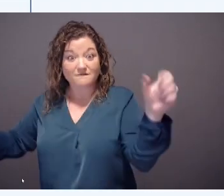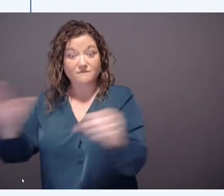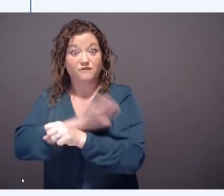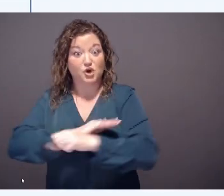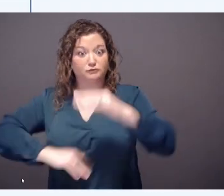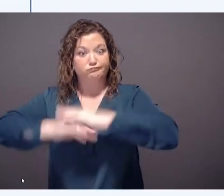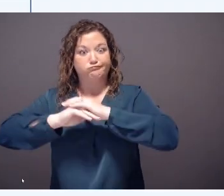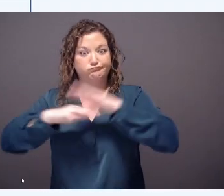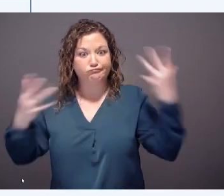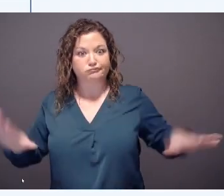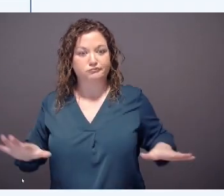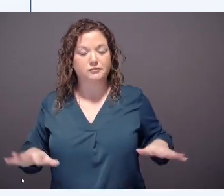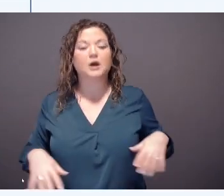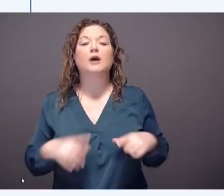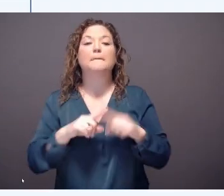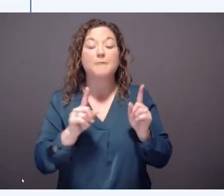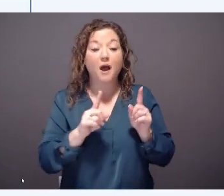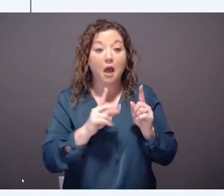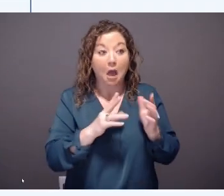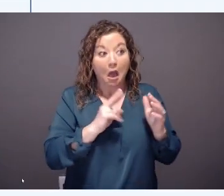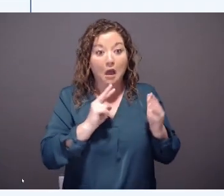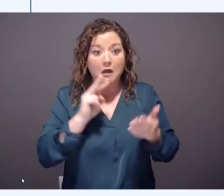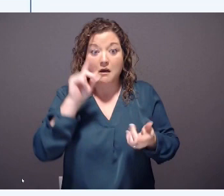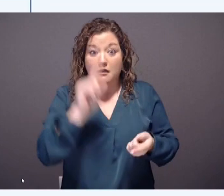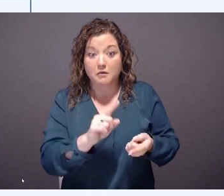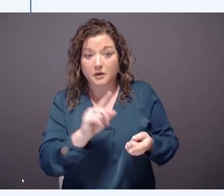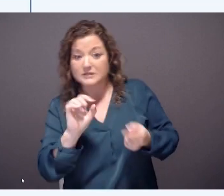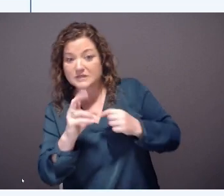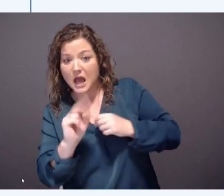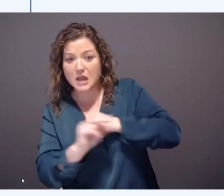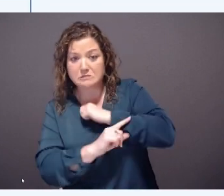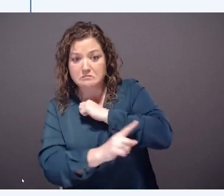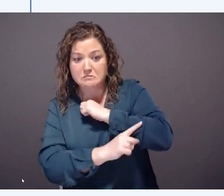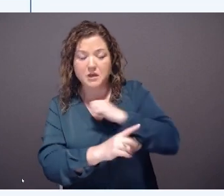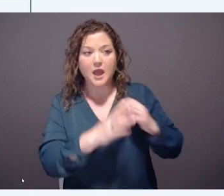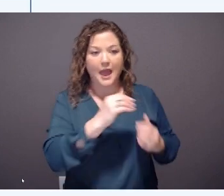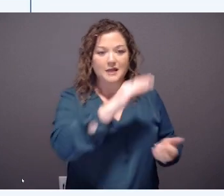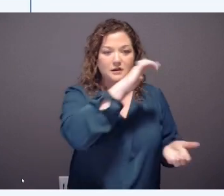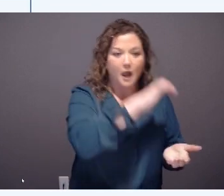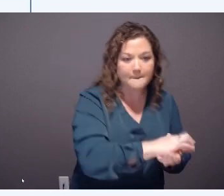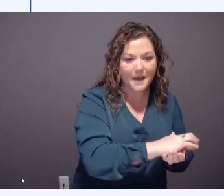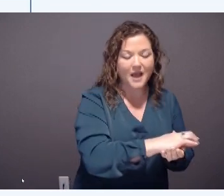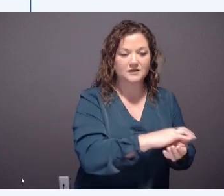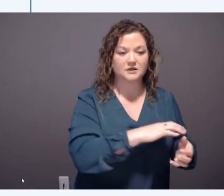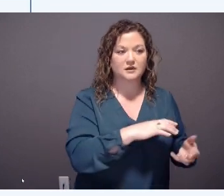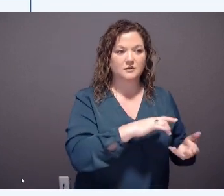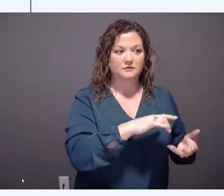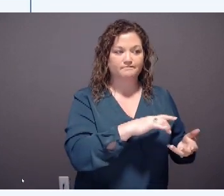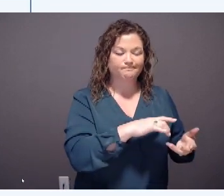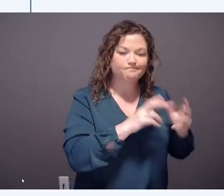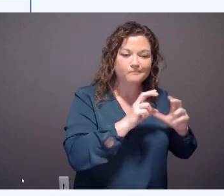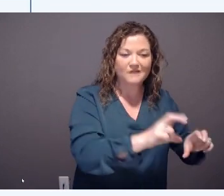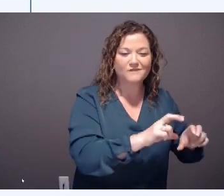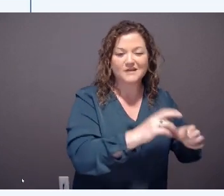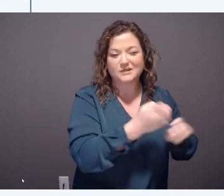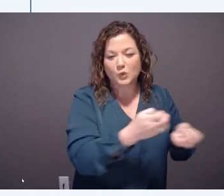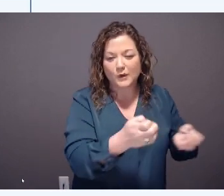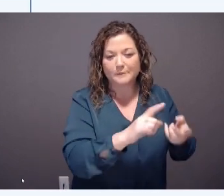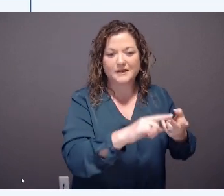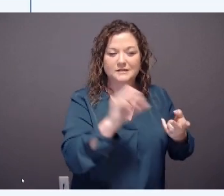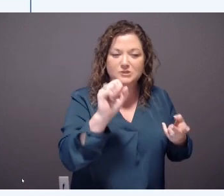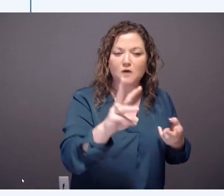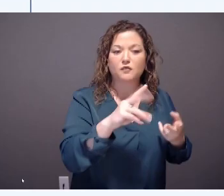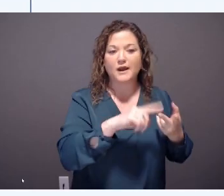new tonnage, projected tonnage coming in, as well as our compaction rates have gone up from investments in equipment as well as software, GPS